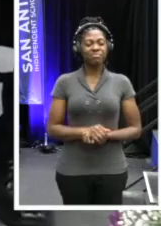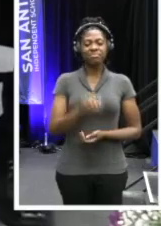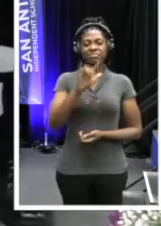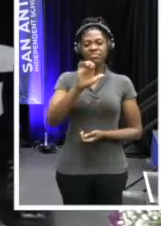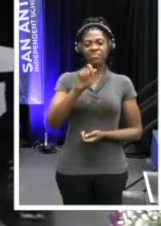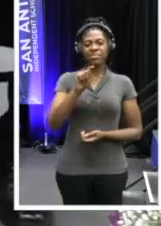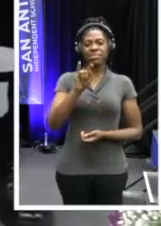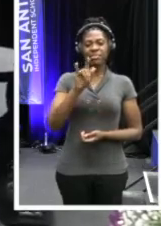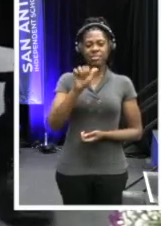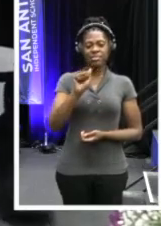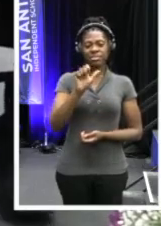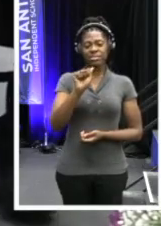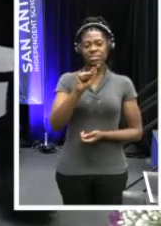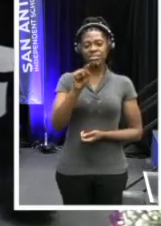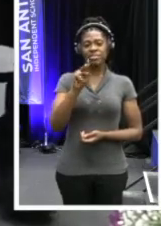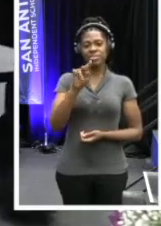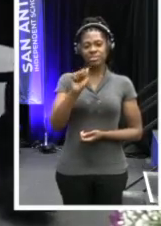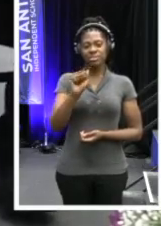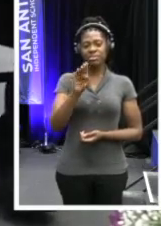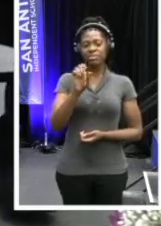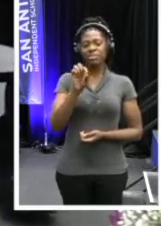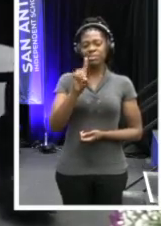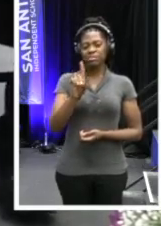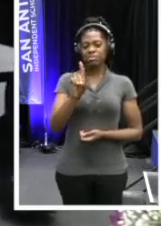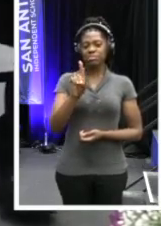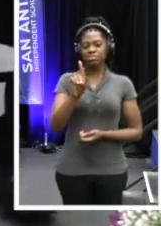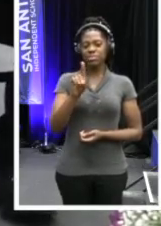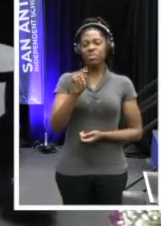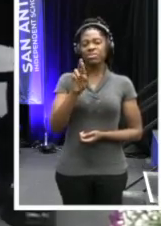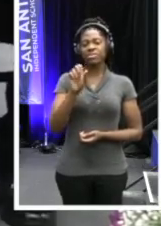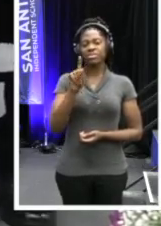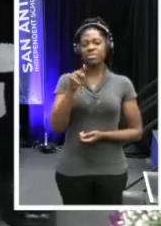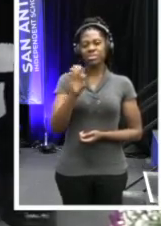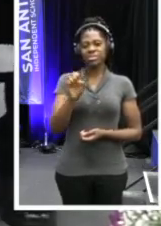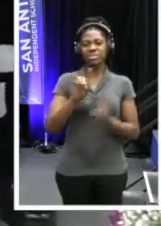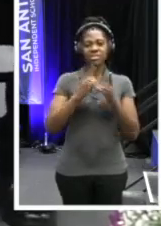Leticia Ozuna, Board Trustee, District 3.